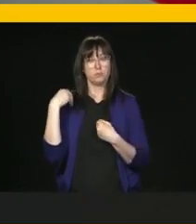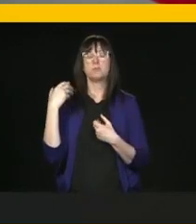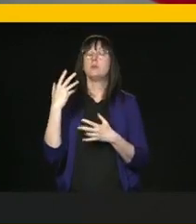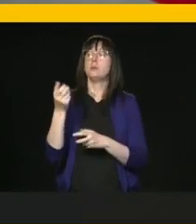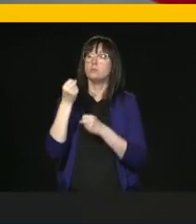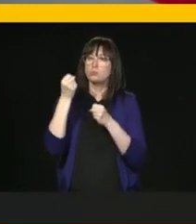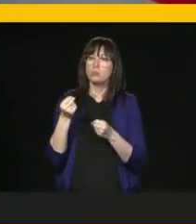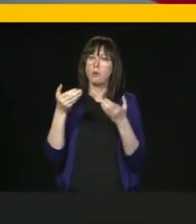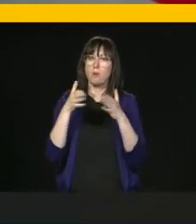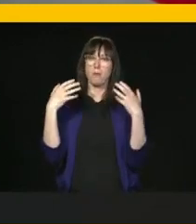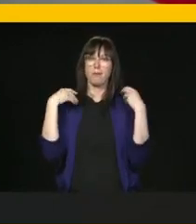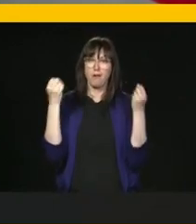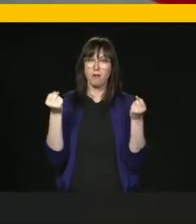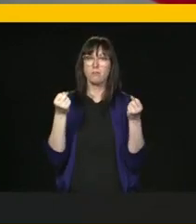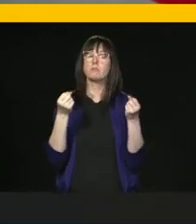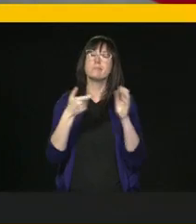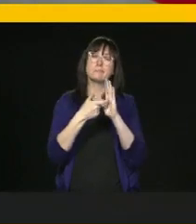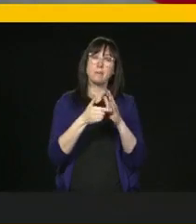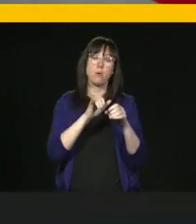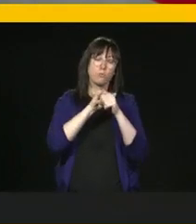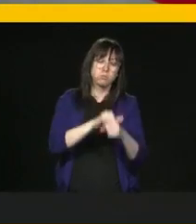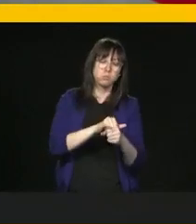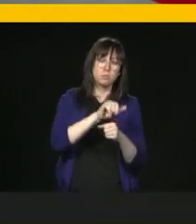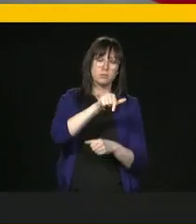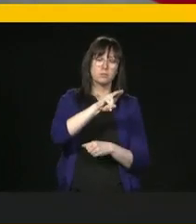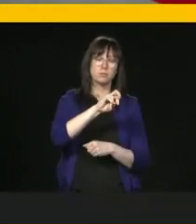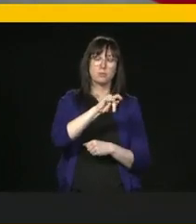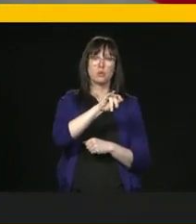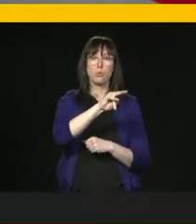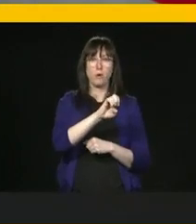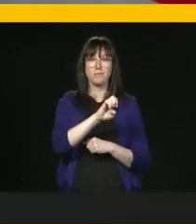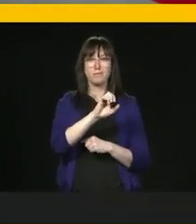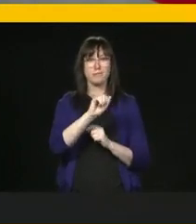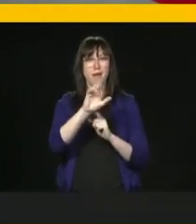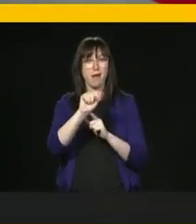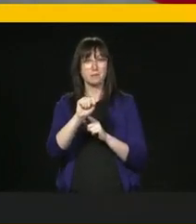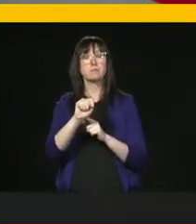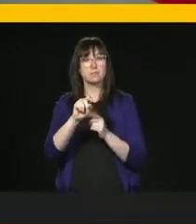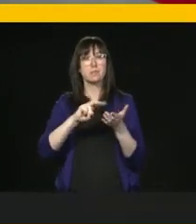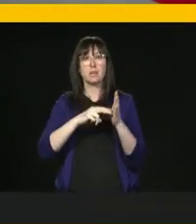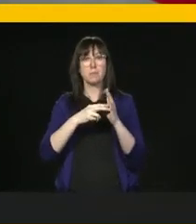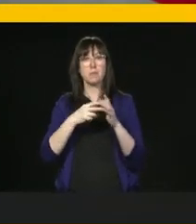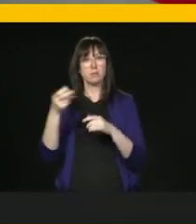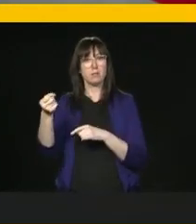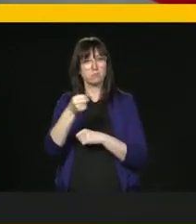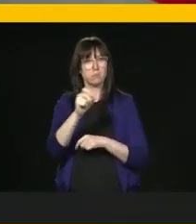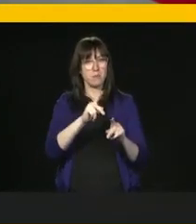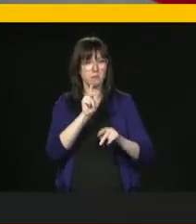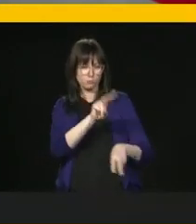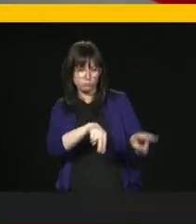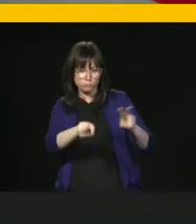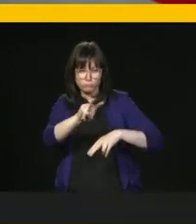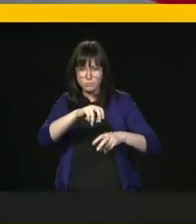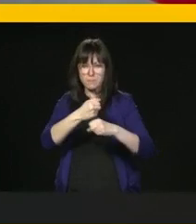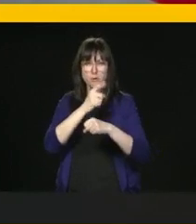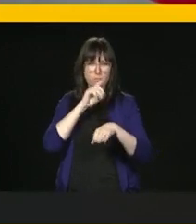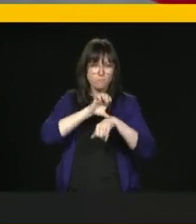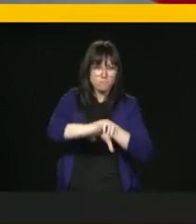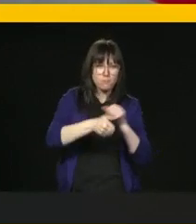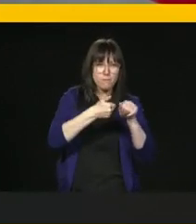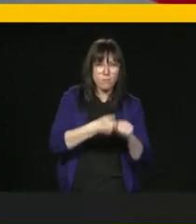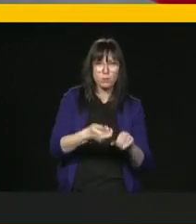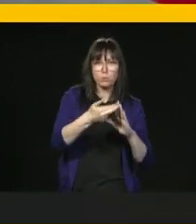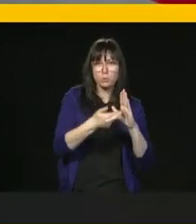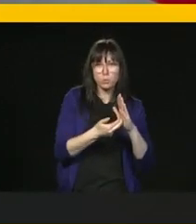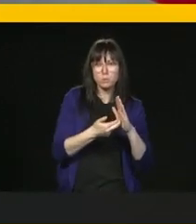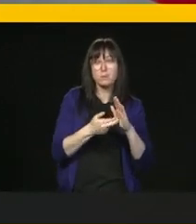where you can engage peace officers as part of those acts to do some of that enforcement. But on the public health side, I know that my colleagues